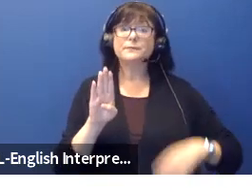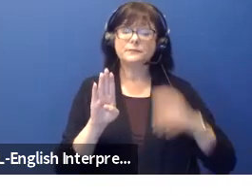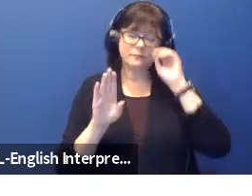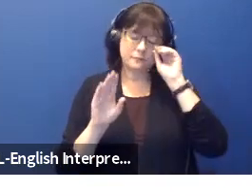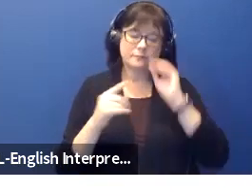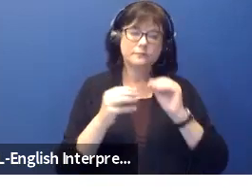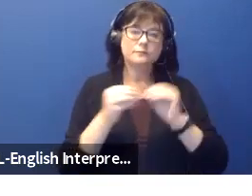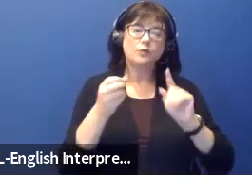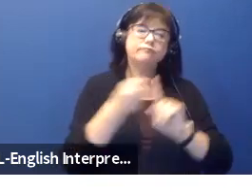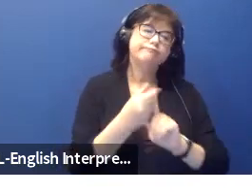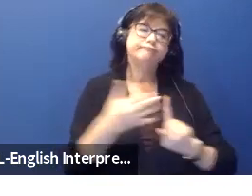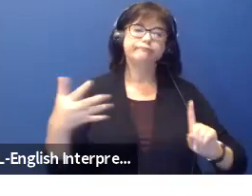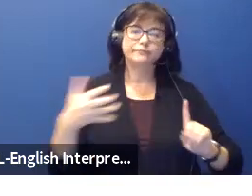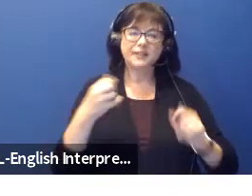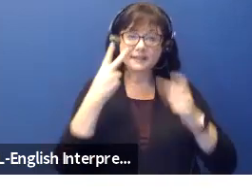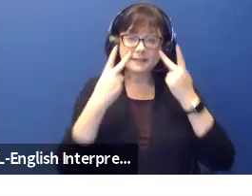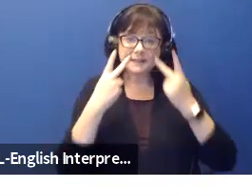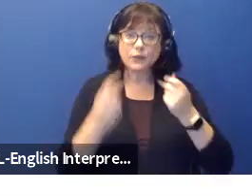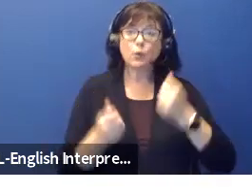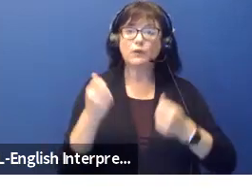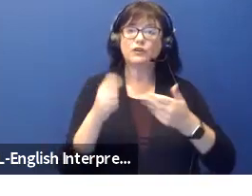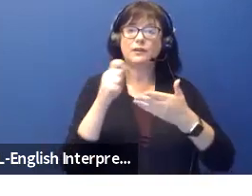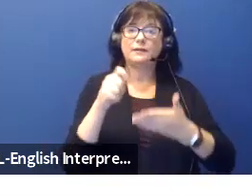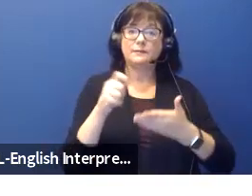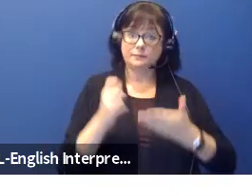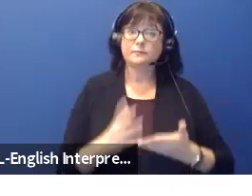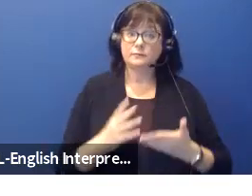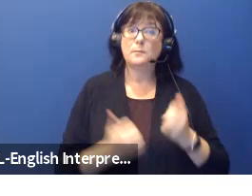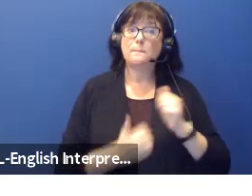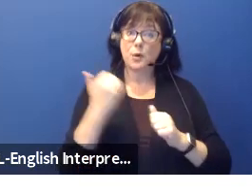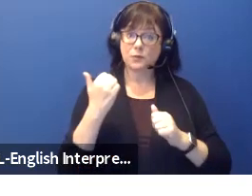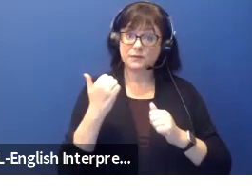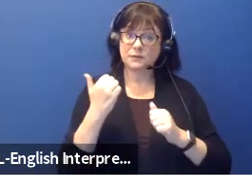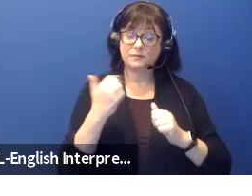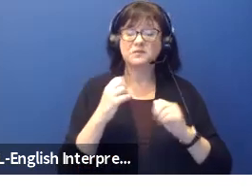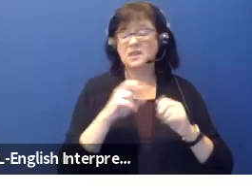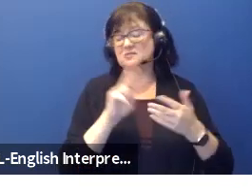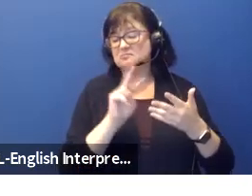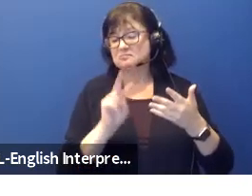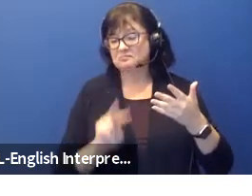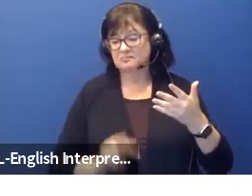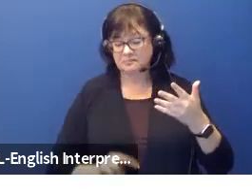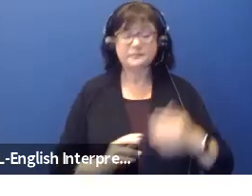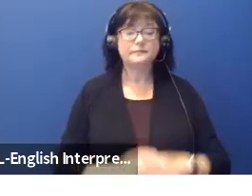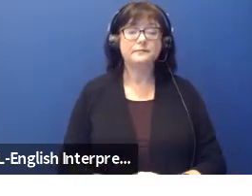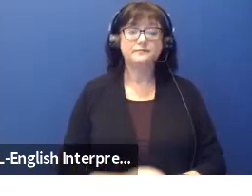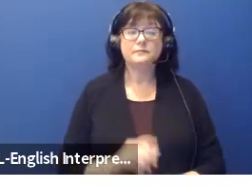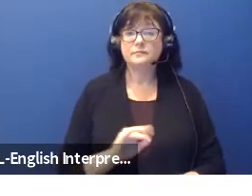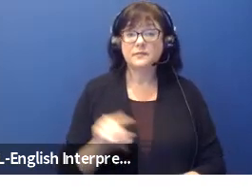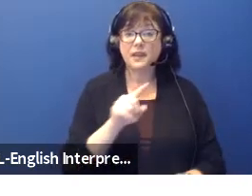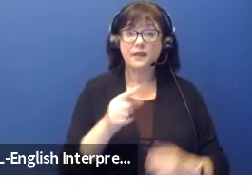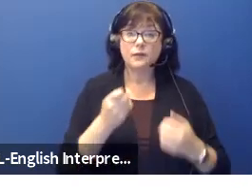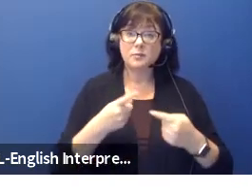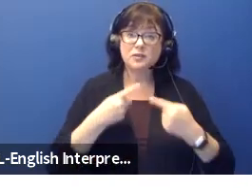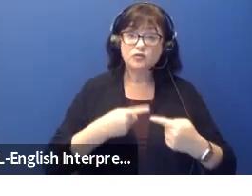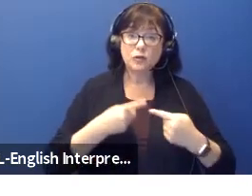suitability indicators, the most common ones, the ones you don't have many of, and so on. You may want to think, if you're struggling with suitability, how